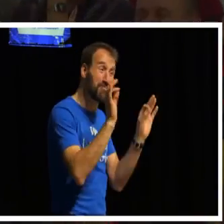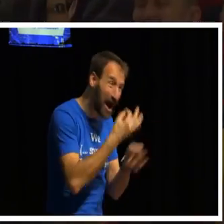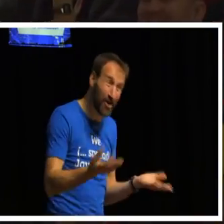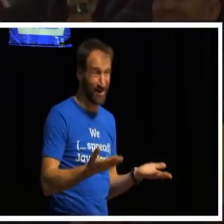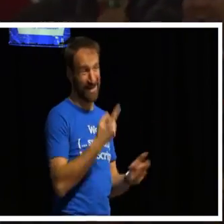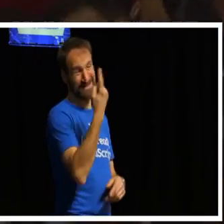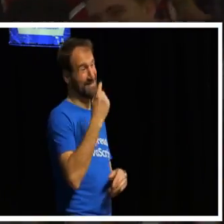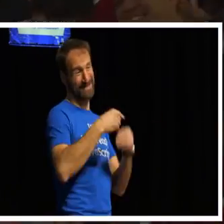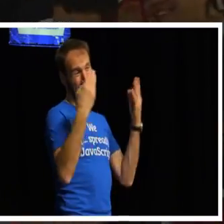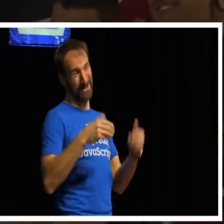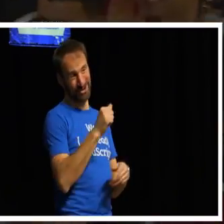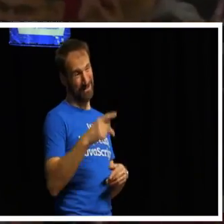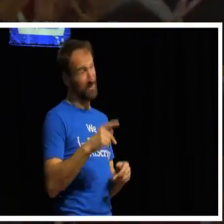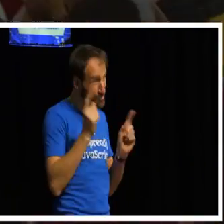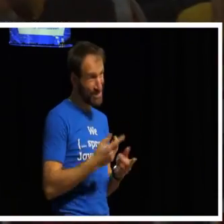there's a link.